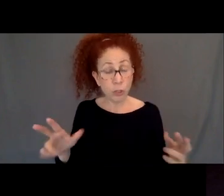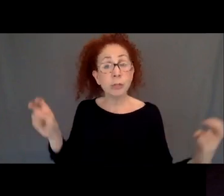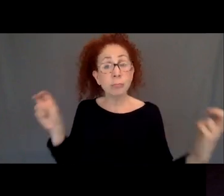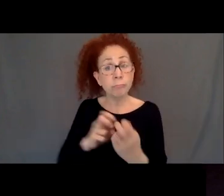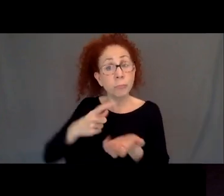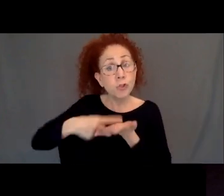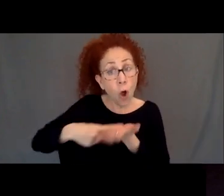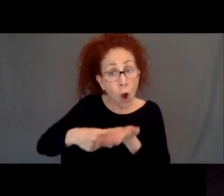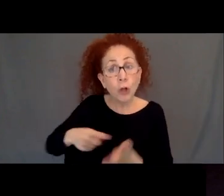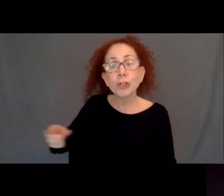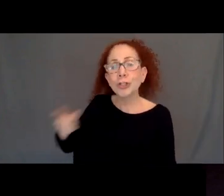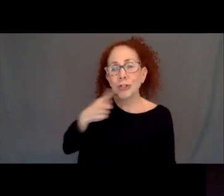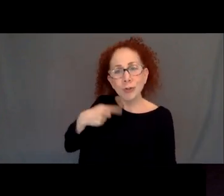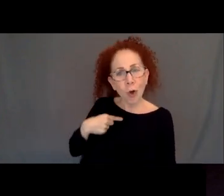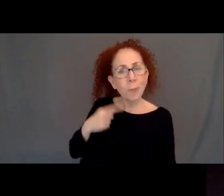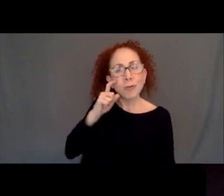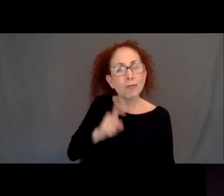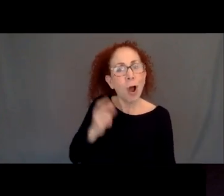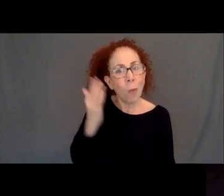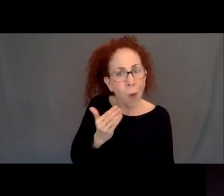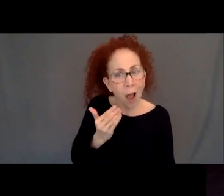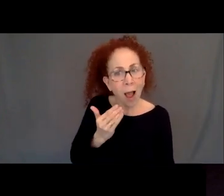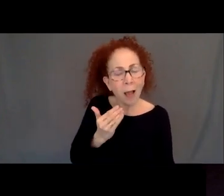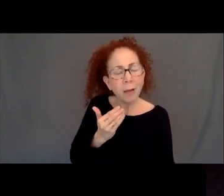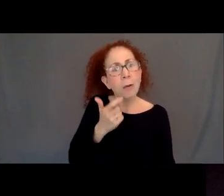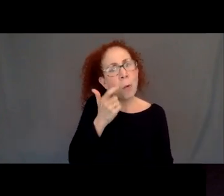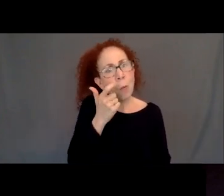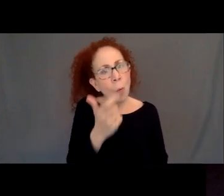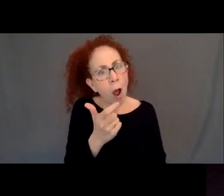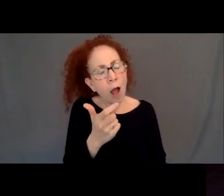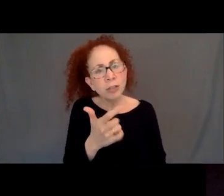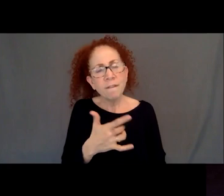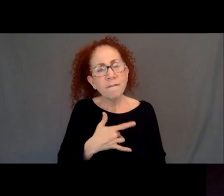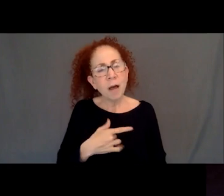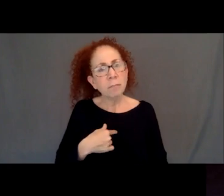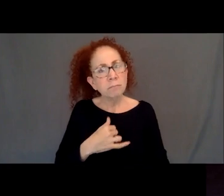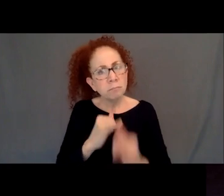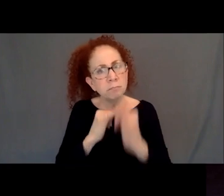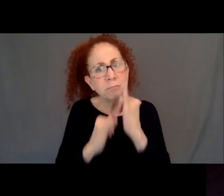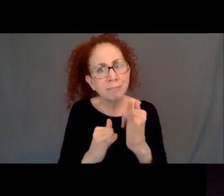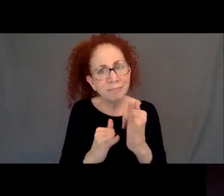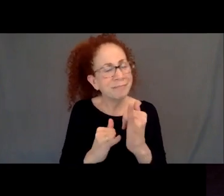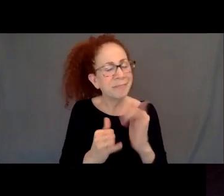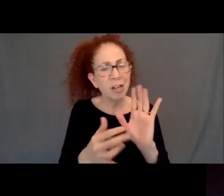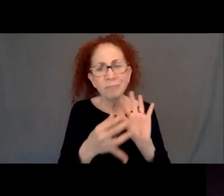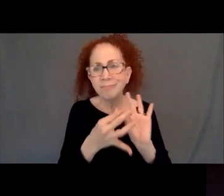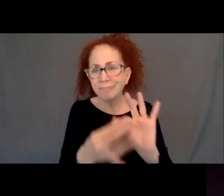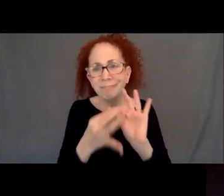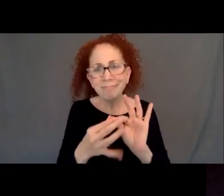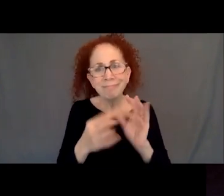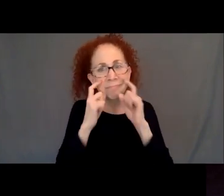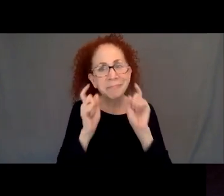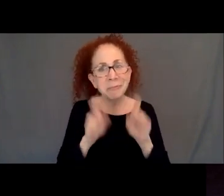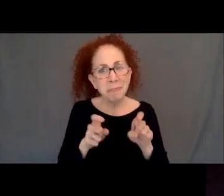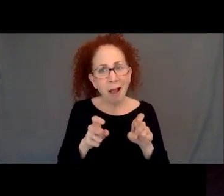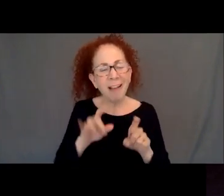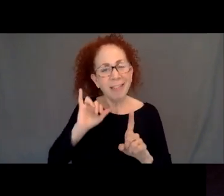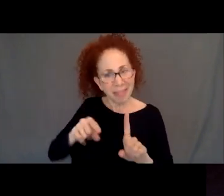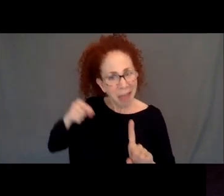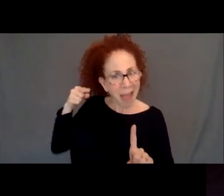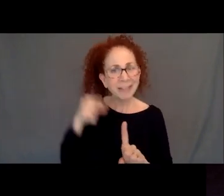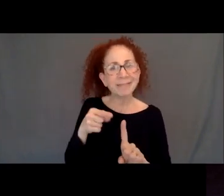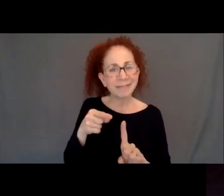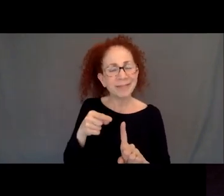afterwards that she saw herself in the duet. And that really matters to me, that the work